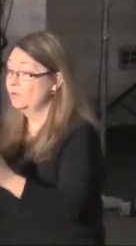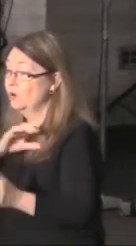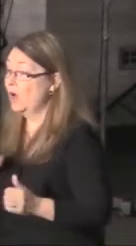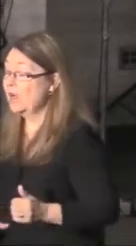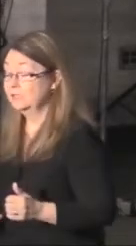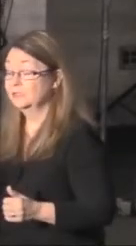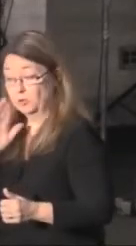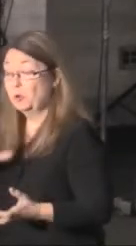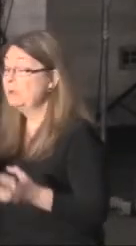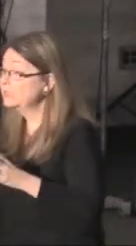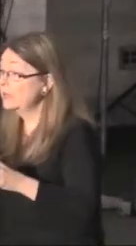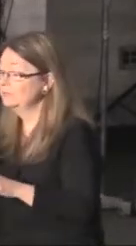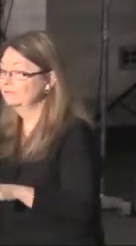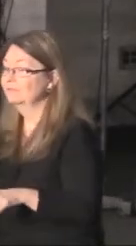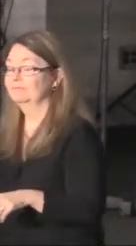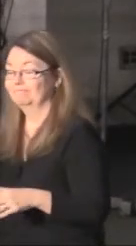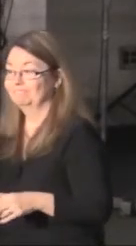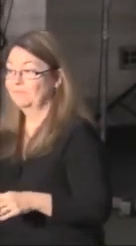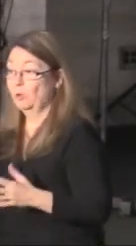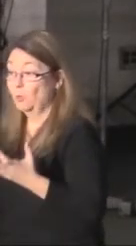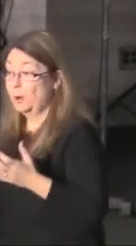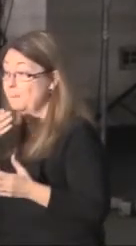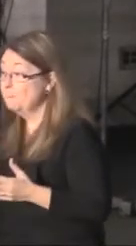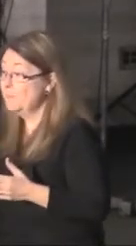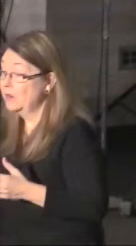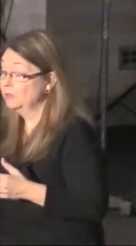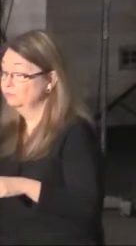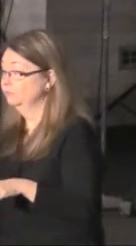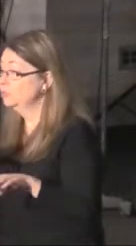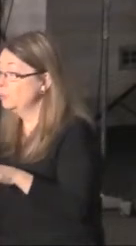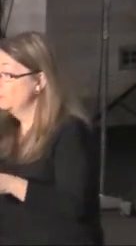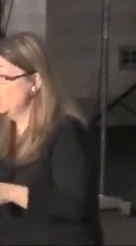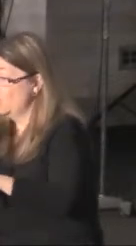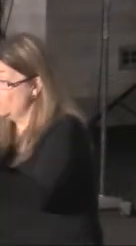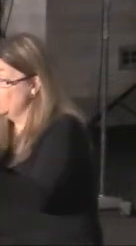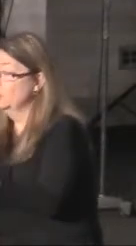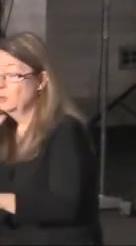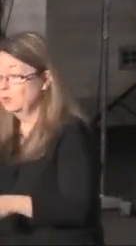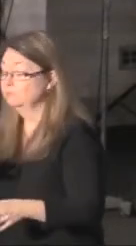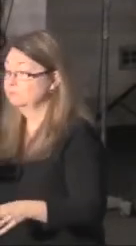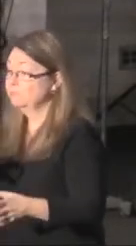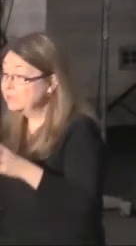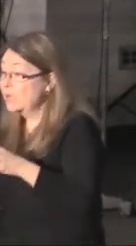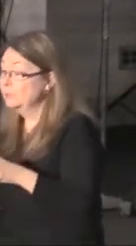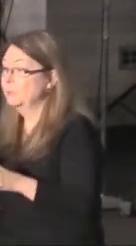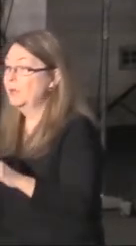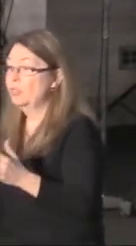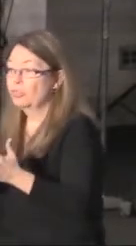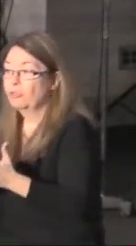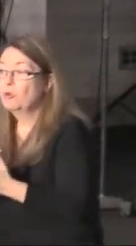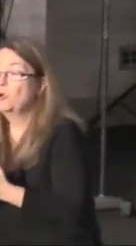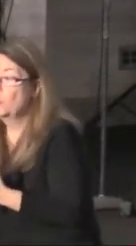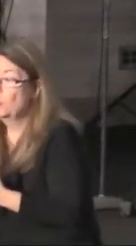mistakes and you don't mess up. It simply cannot happen. Trying to get better at your job. You're going to have setbacks. You're going to mess up. But yet it's through those things that